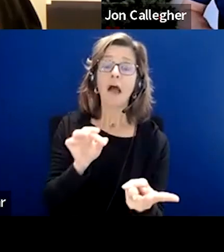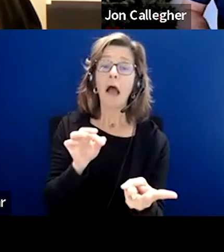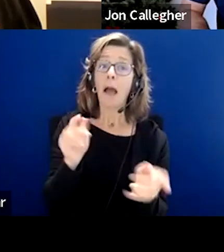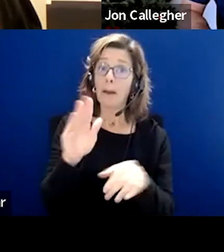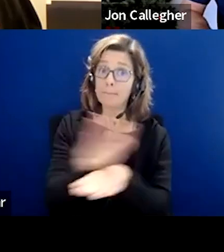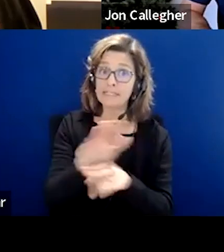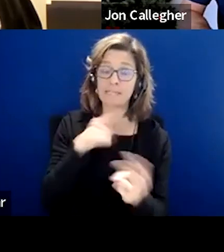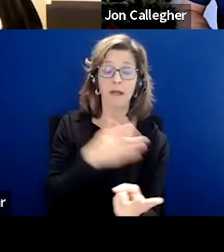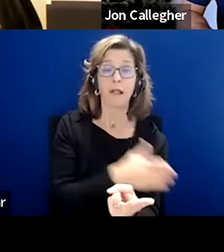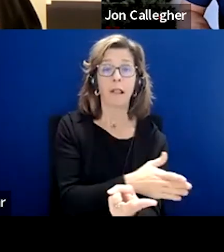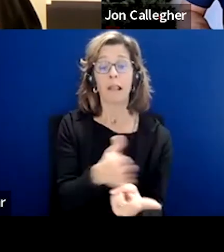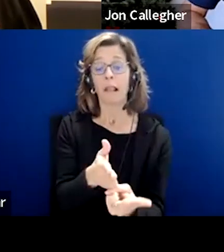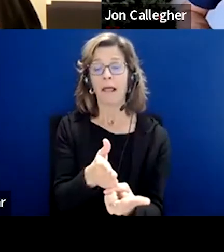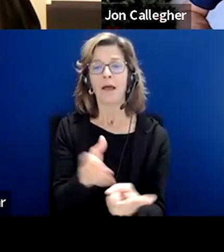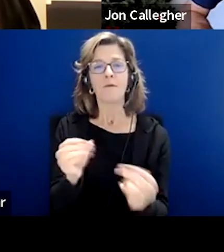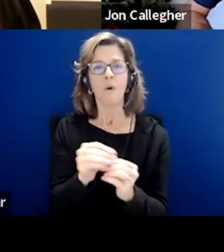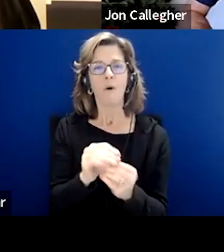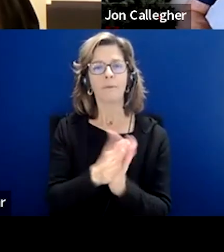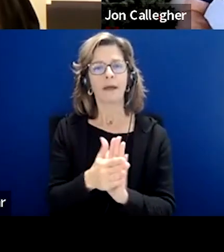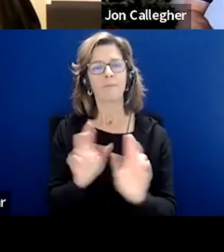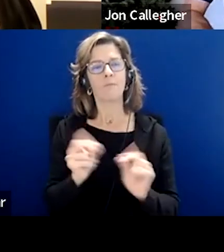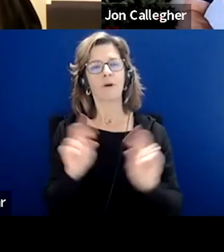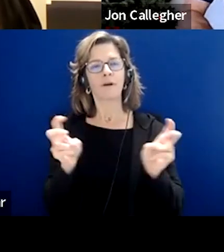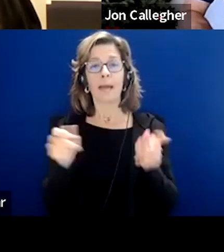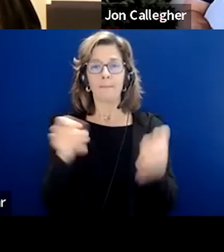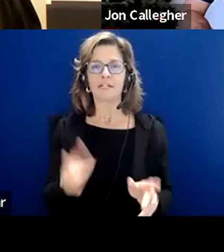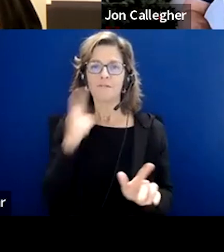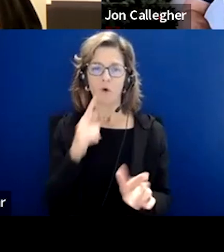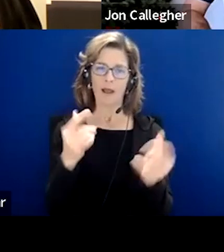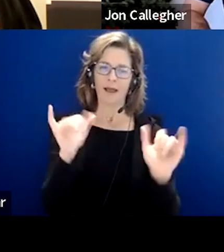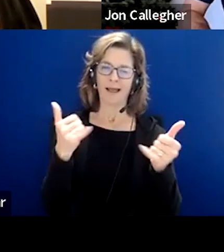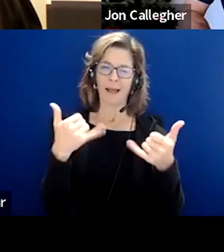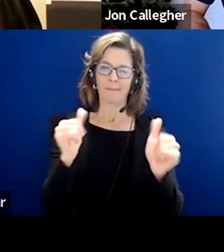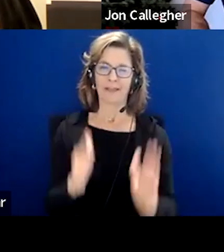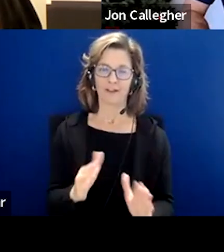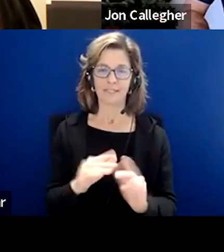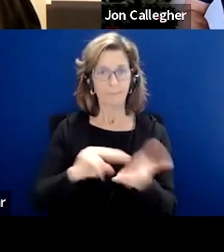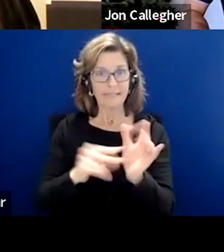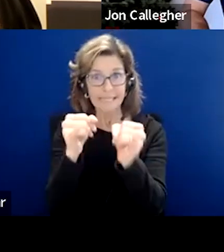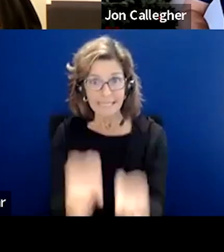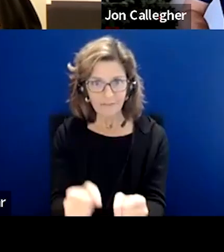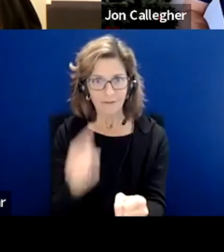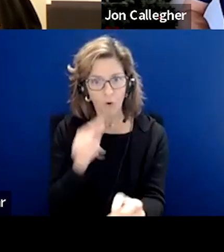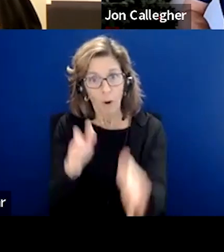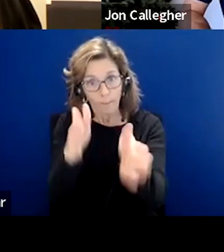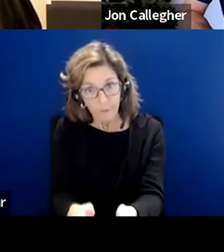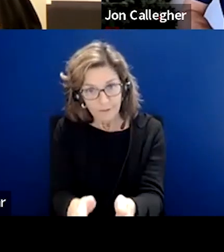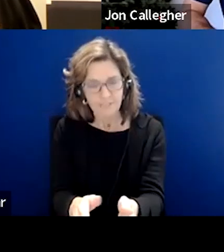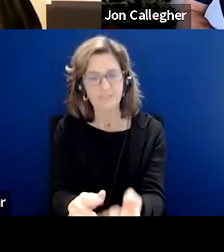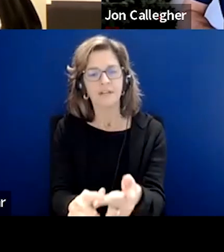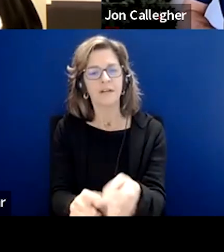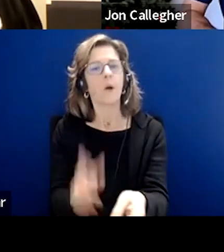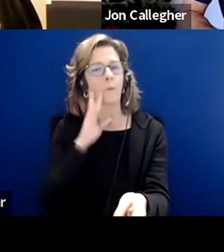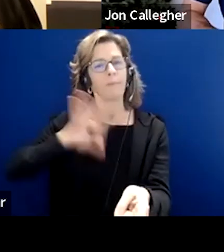time in being a player manager, or you manage your employees for the individuals, the people they are, you're probably going to reap those dividends,